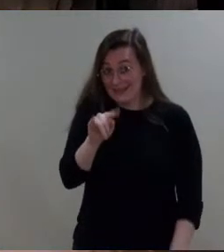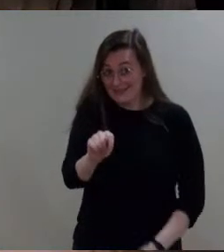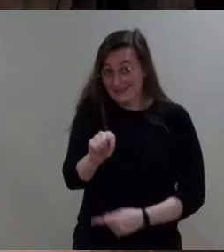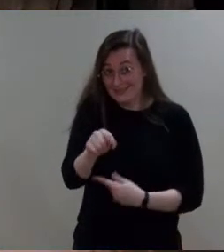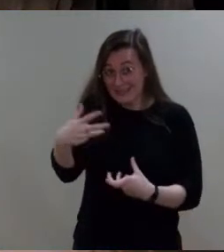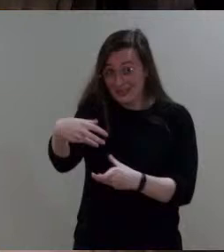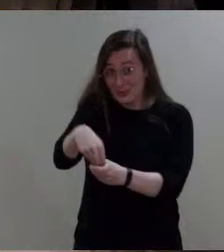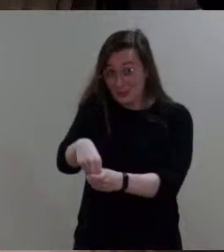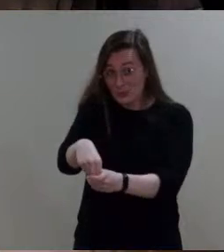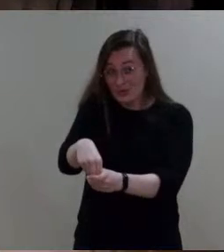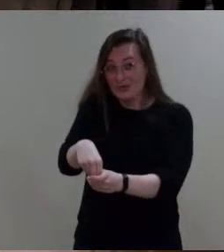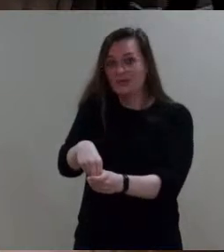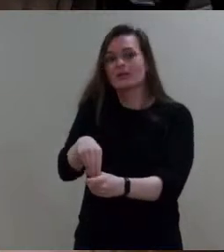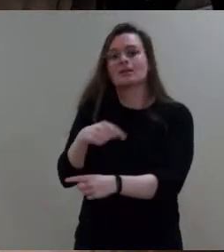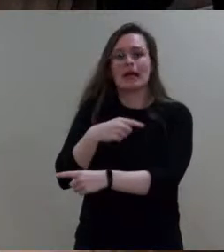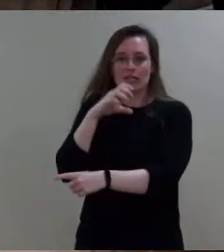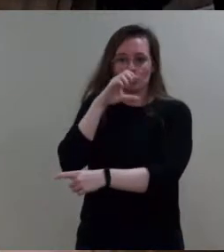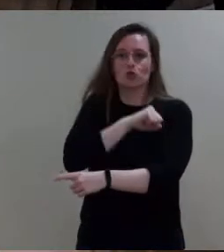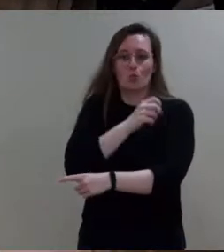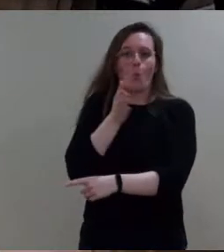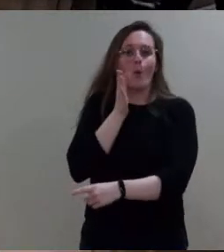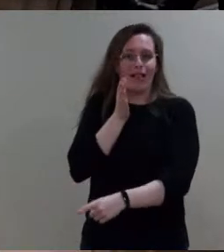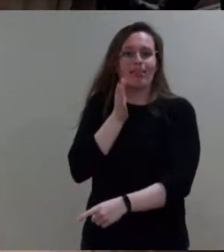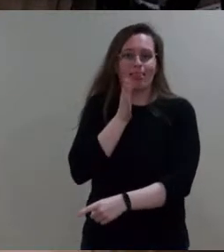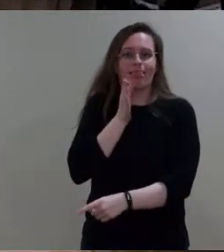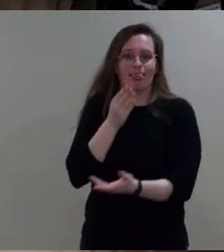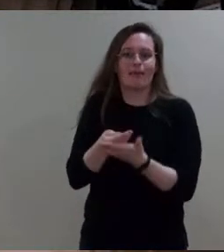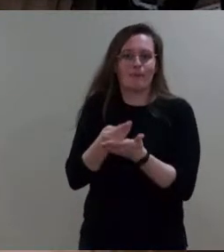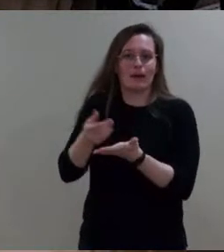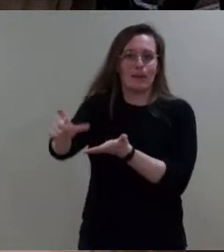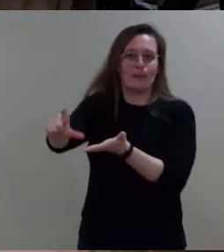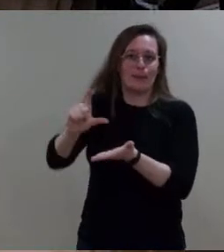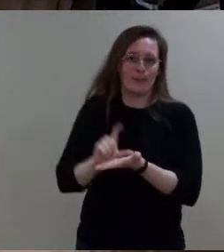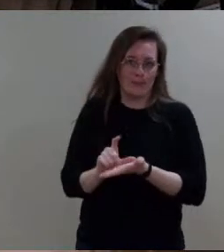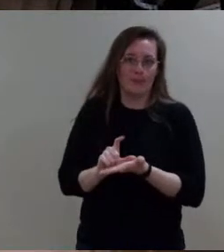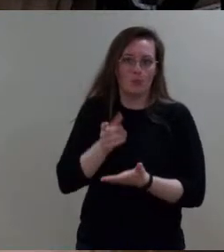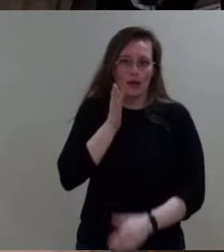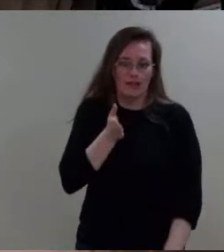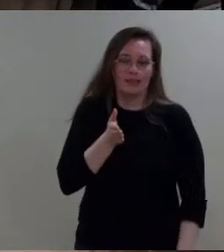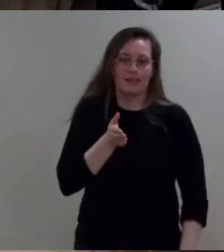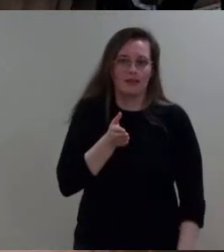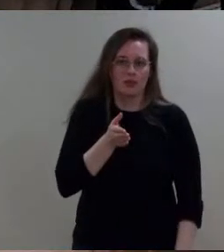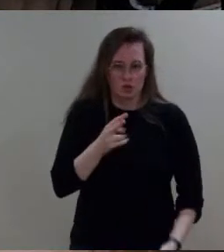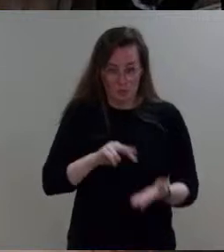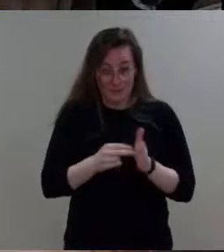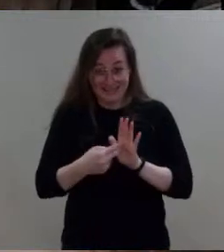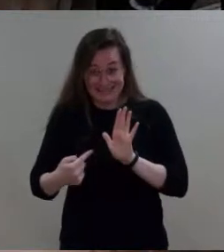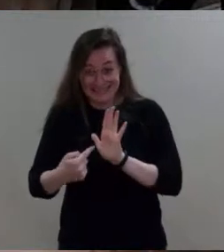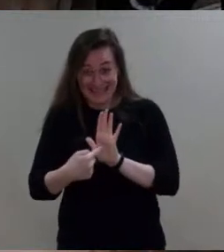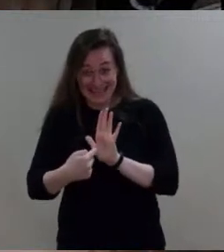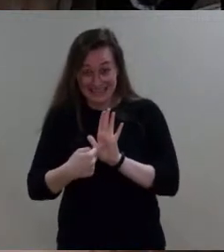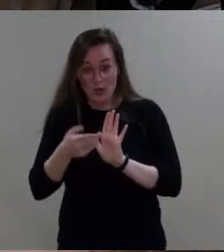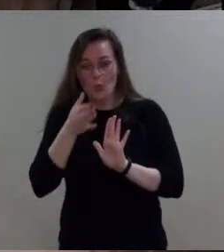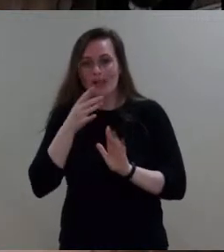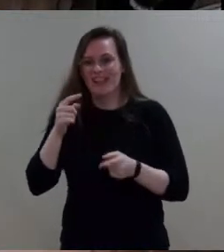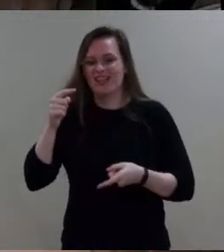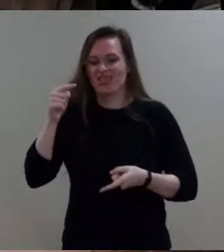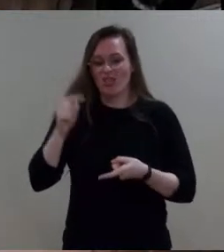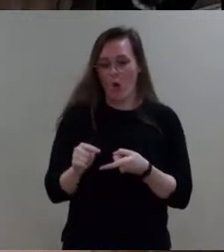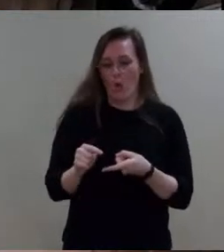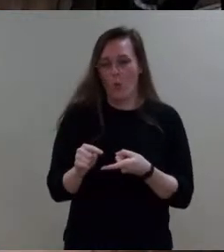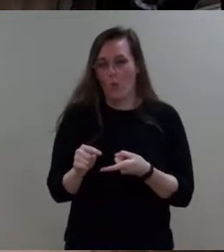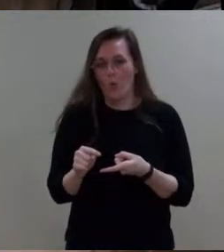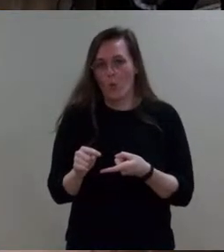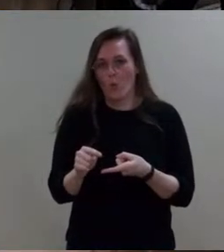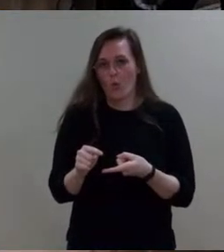It assumed we would get the 6 million in grants. So the debt So- issue, yeah, The debt issue is lower than it would be if we did not